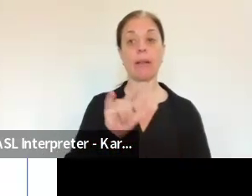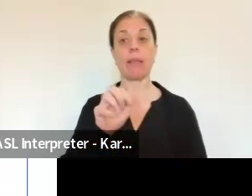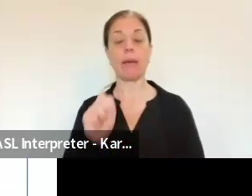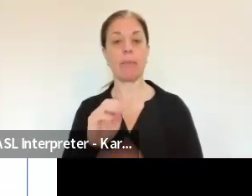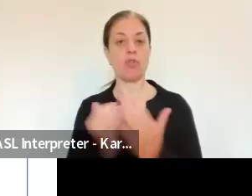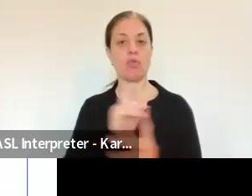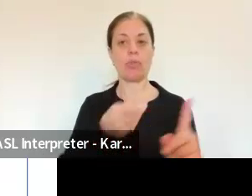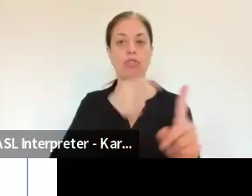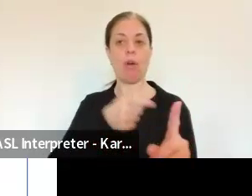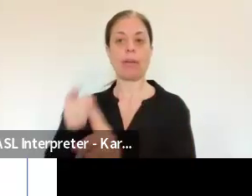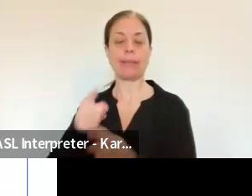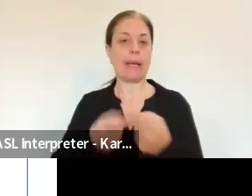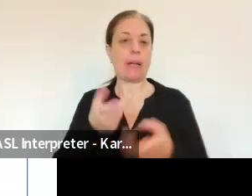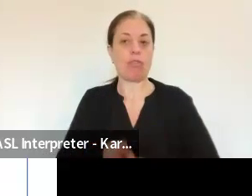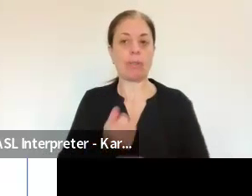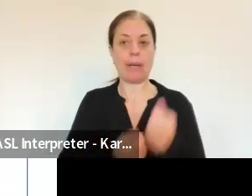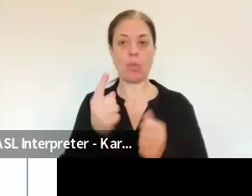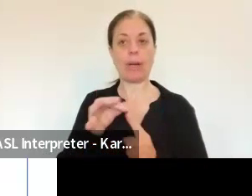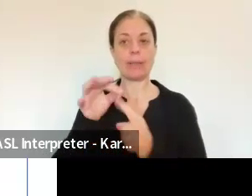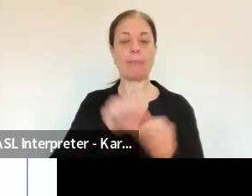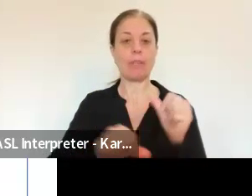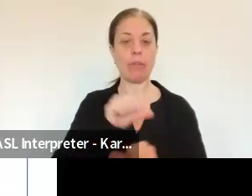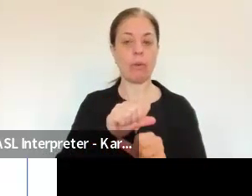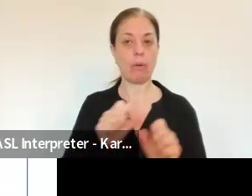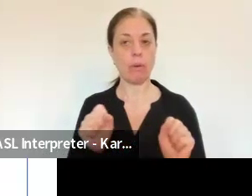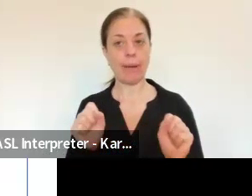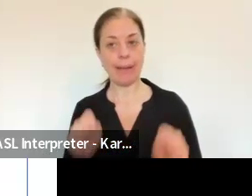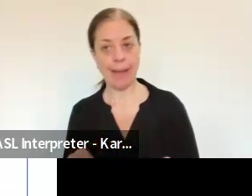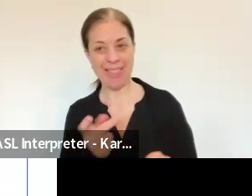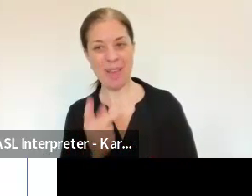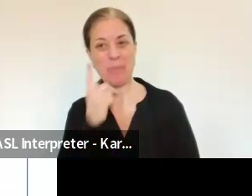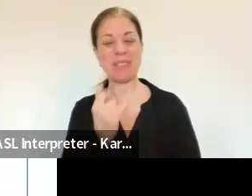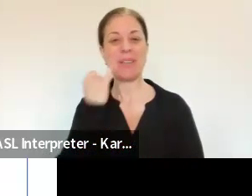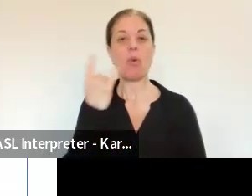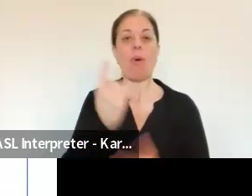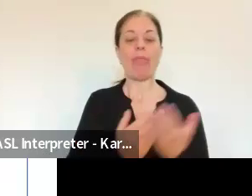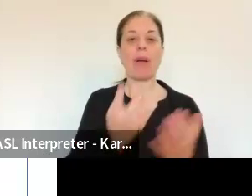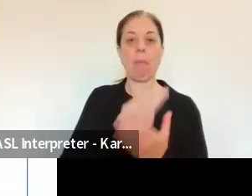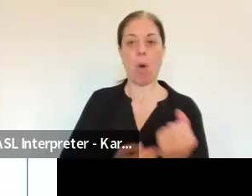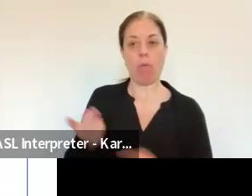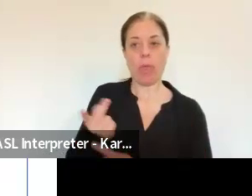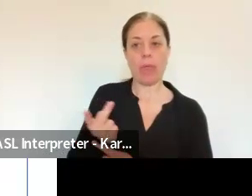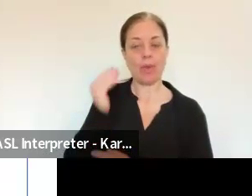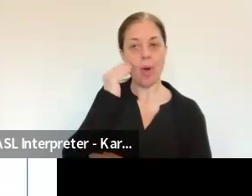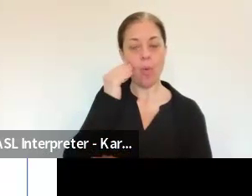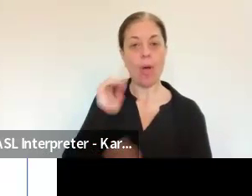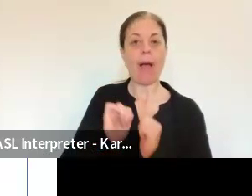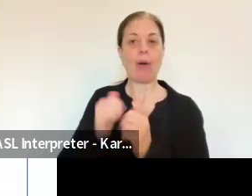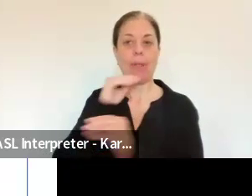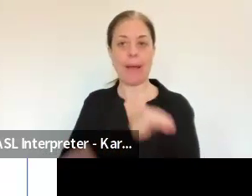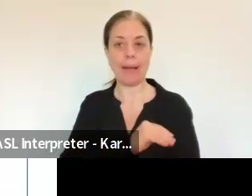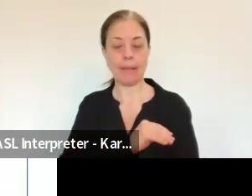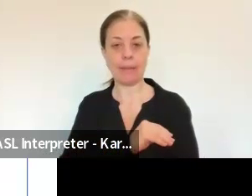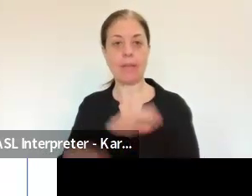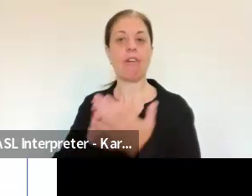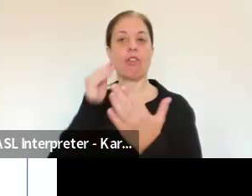and they can't trust anyone except each other. Or can they? Because if there's one thing both Kat and Liam know, it's how to lie. They